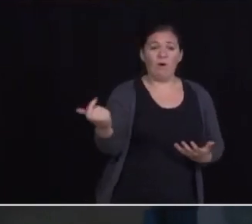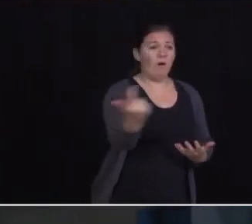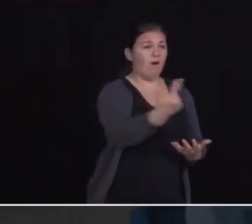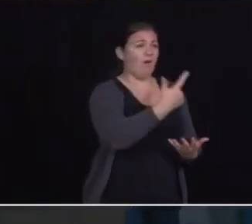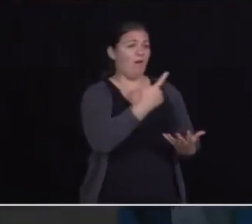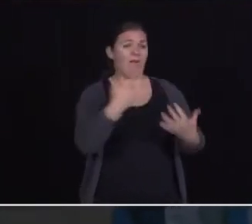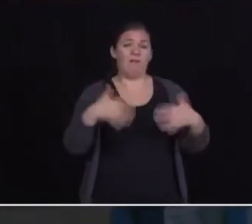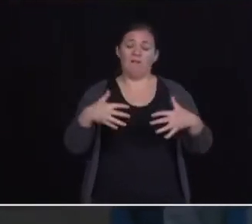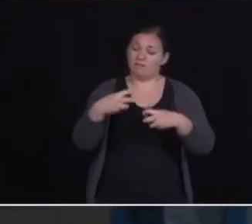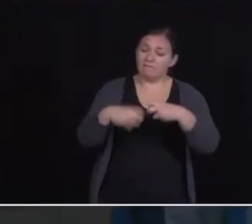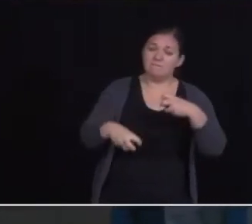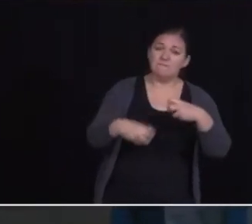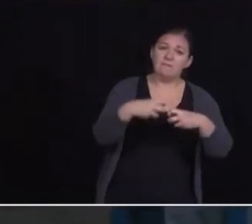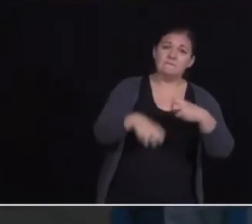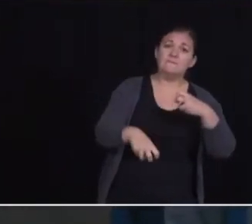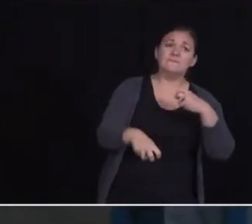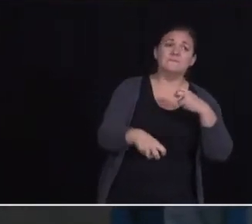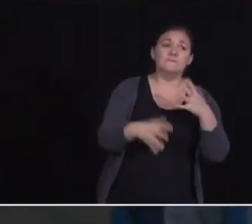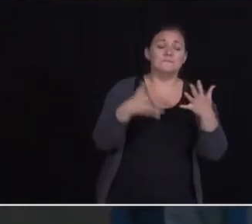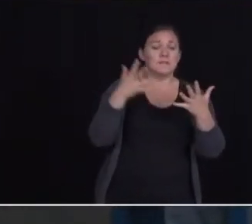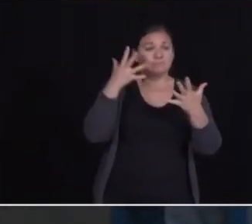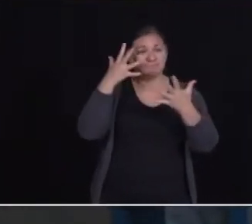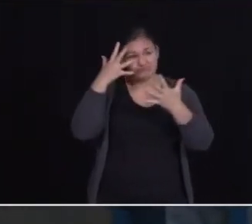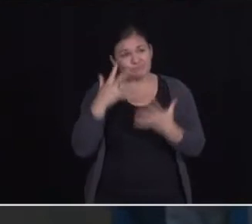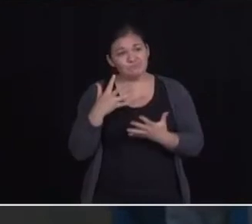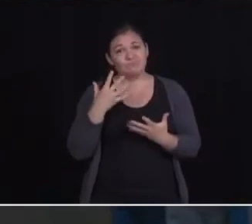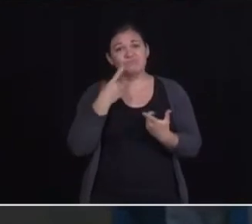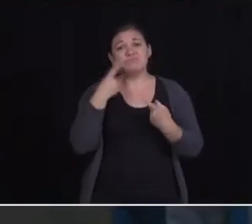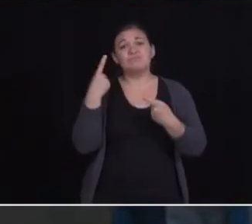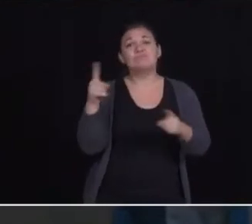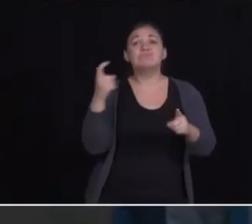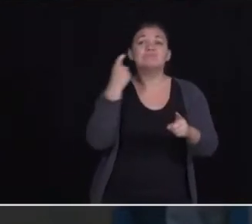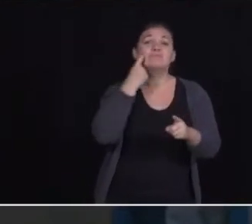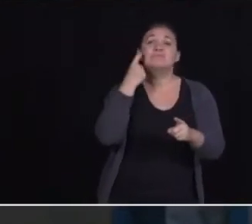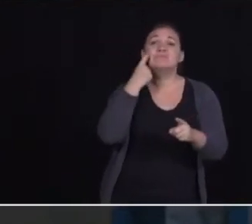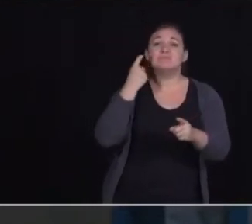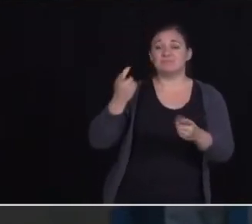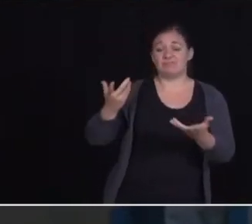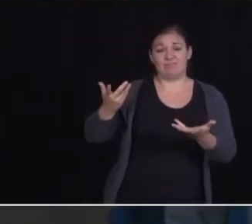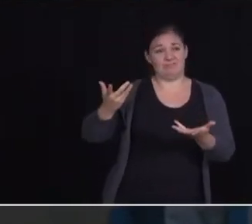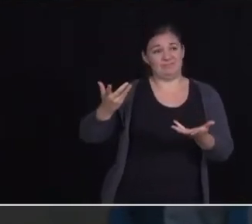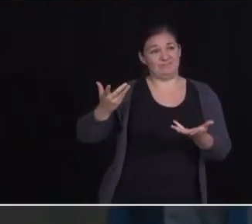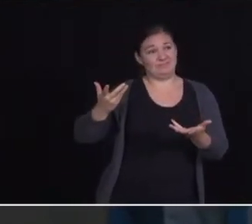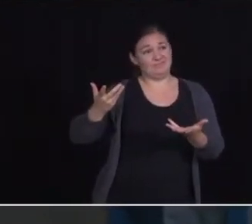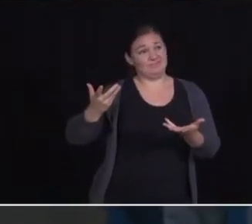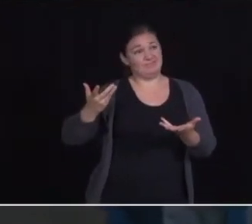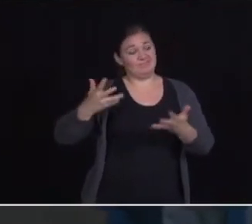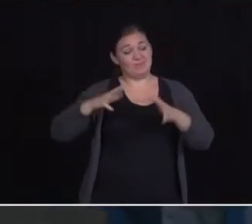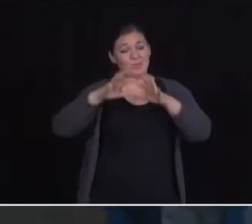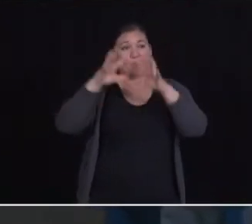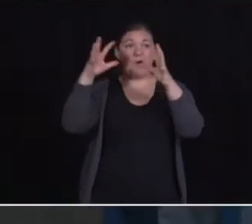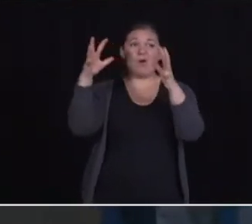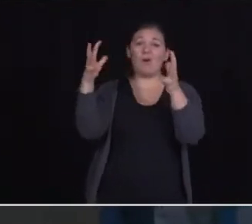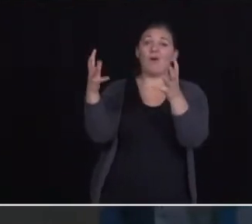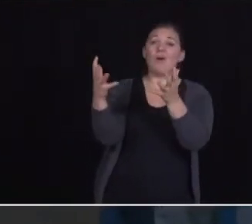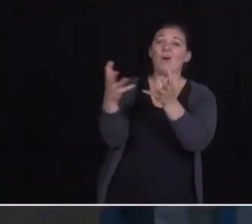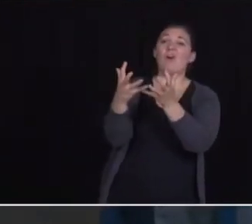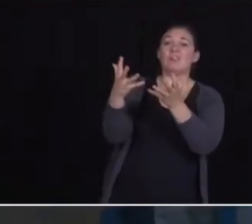unfortunately, we're not out of this yet. We're in the middle of a global pandemic, the worst we've seen